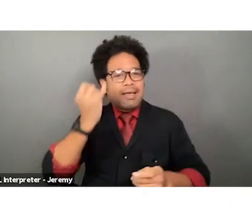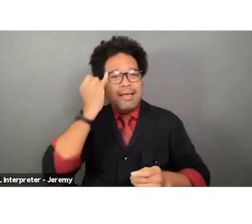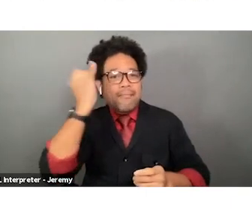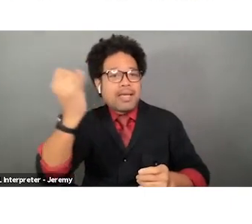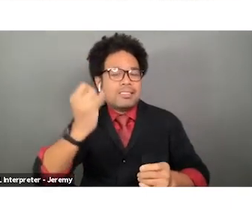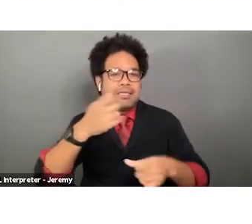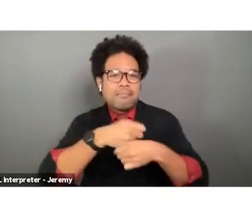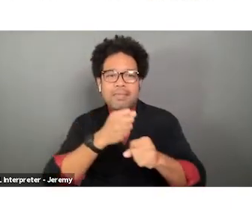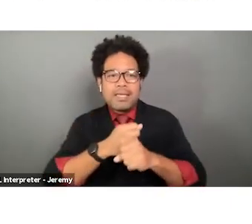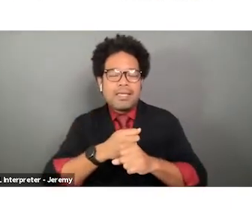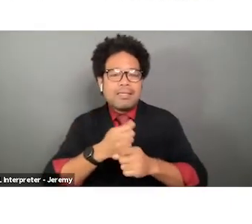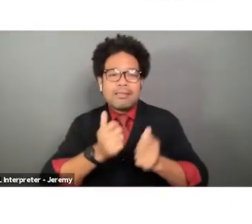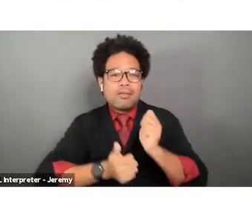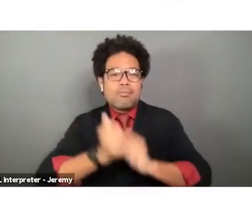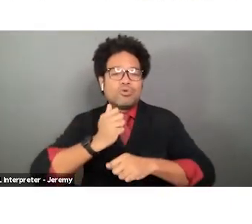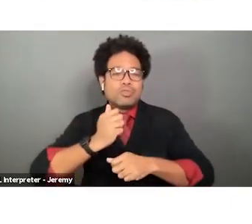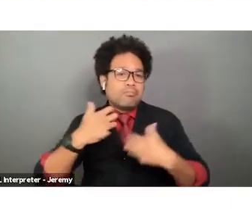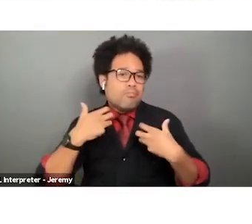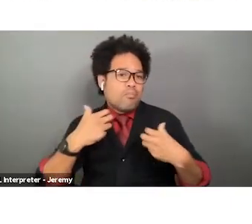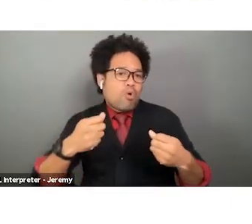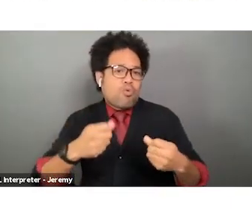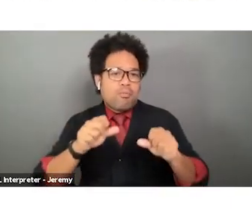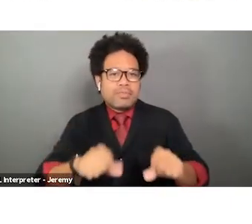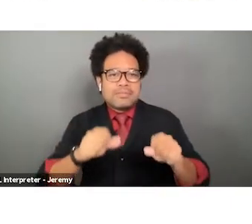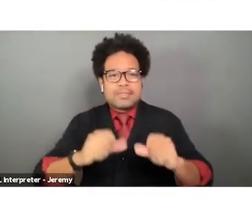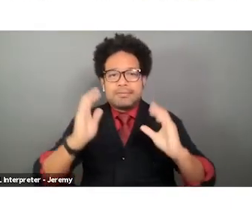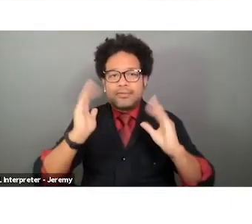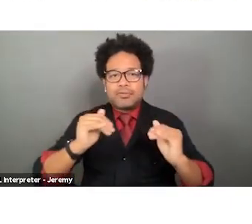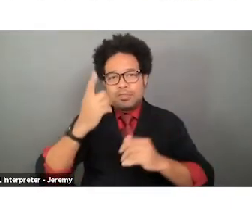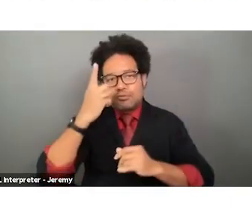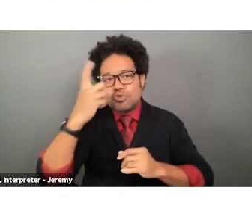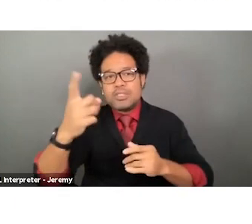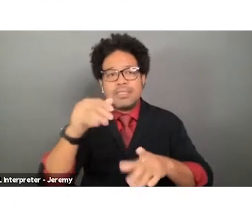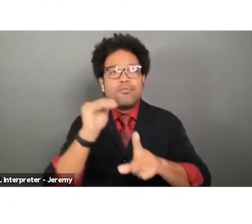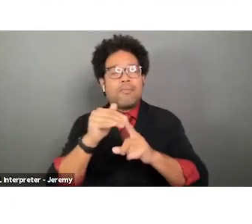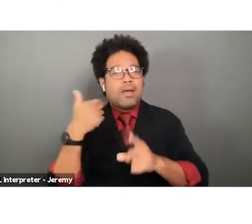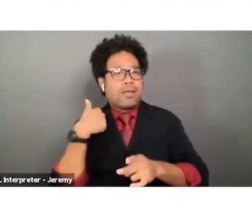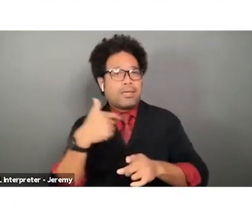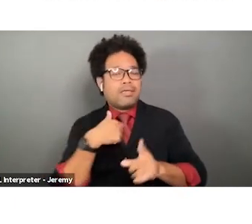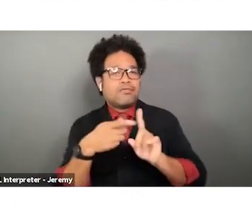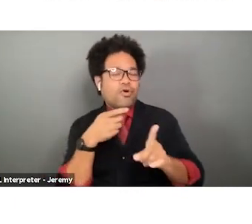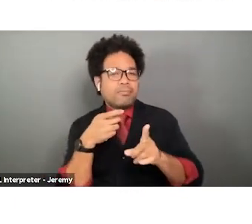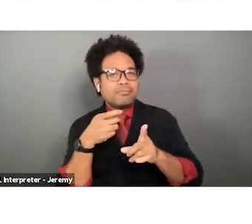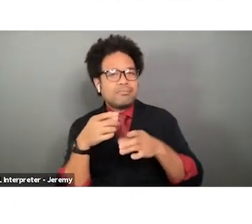possibilities, hopes, and dreams, and remind us of our direction. I'm giving two contrary examples, but also at the same